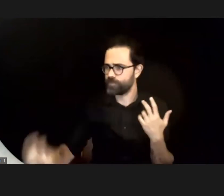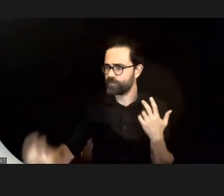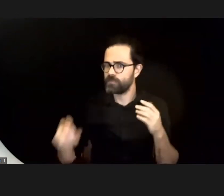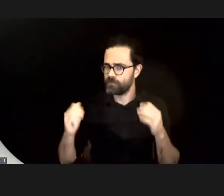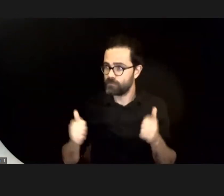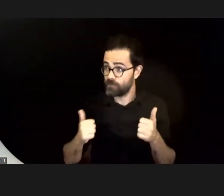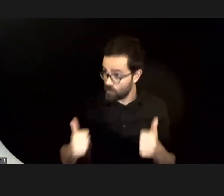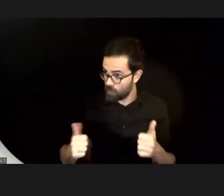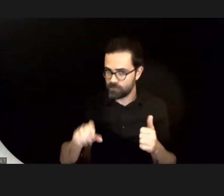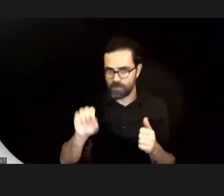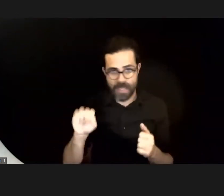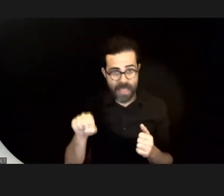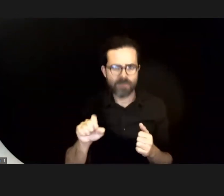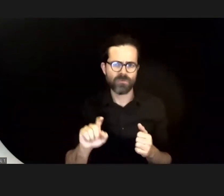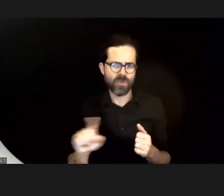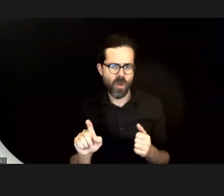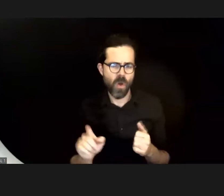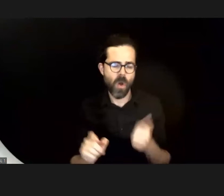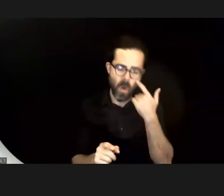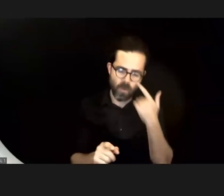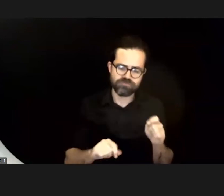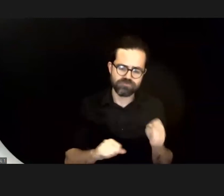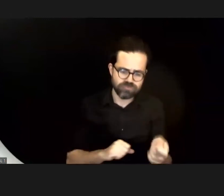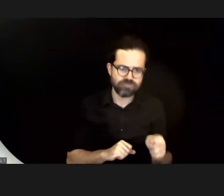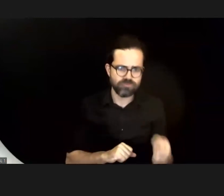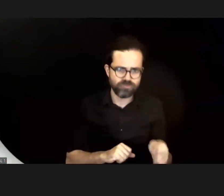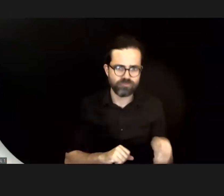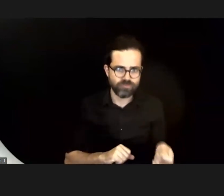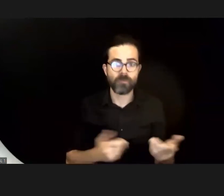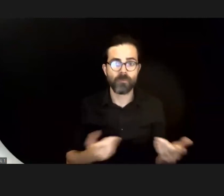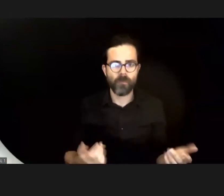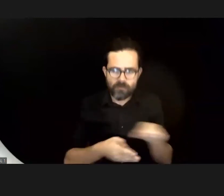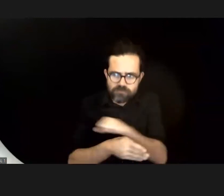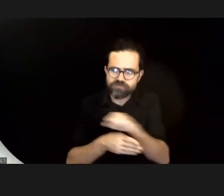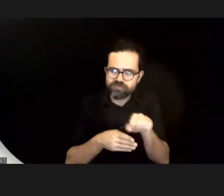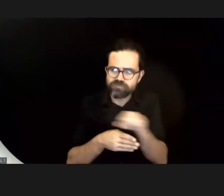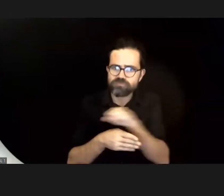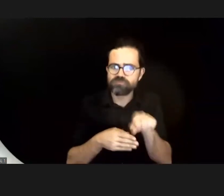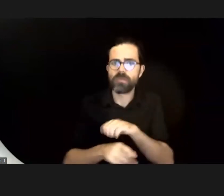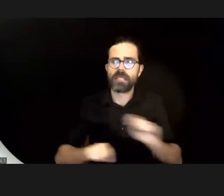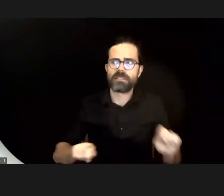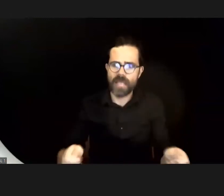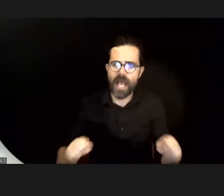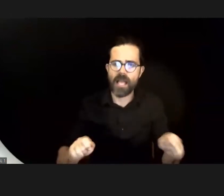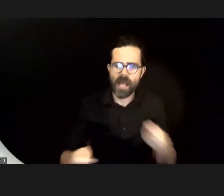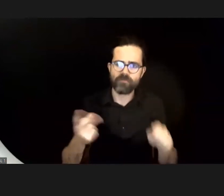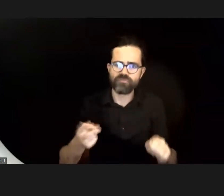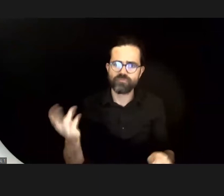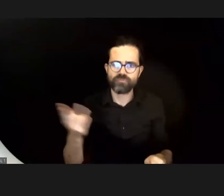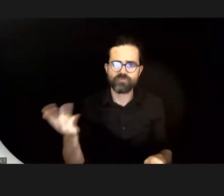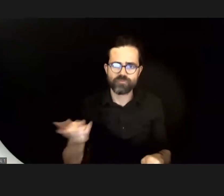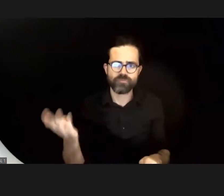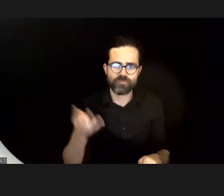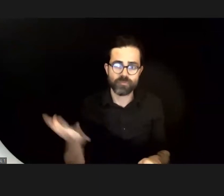After plenty of trials where we improve the service experience, so that's